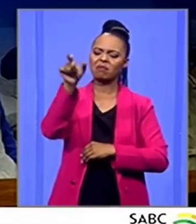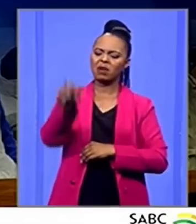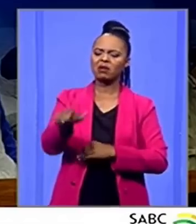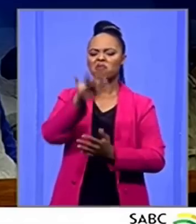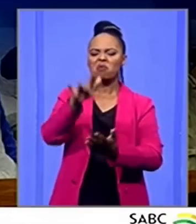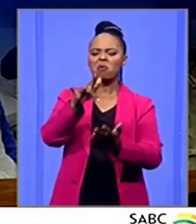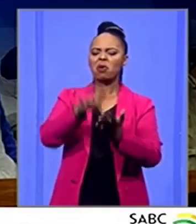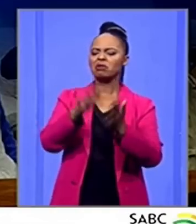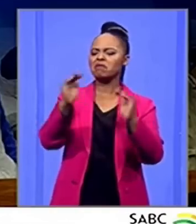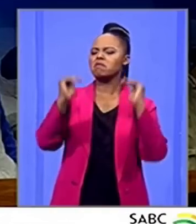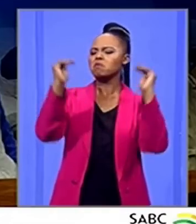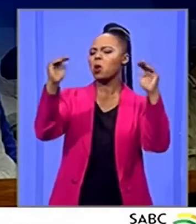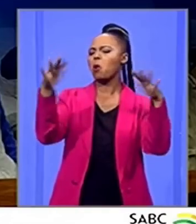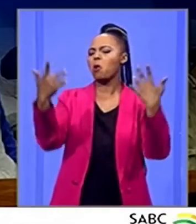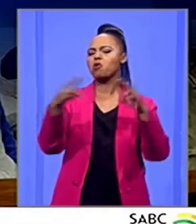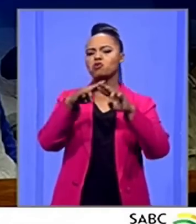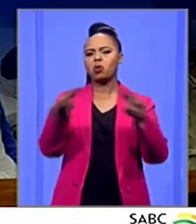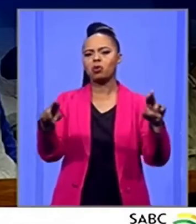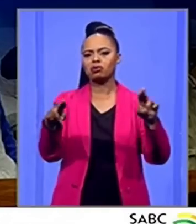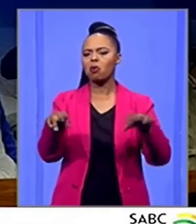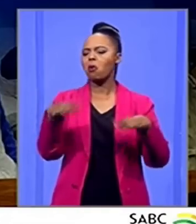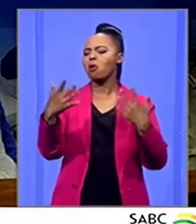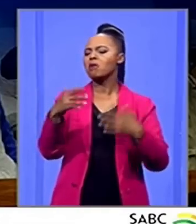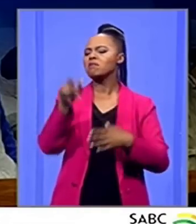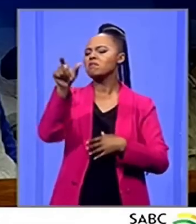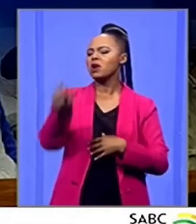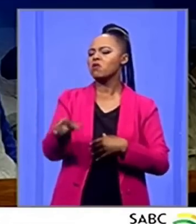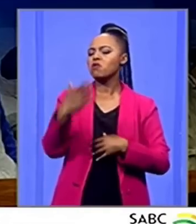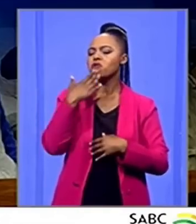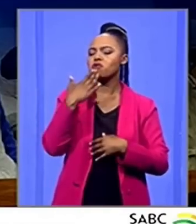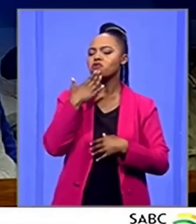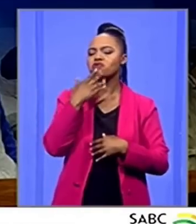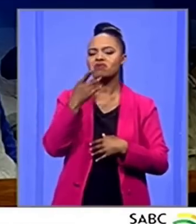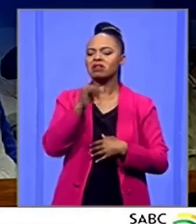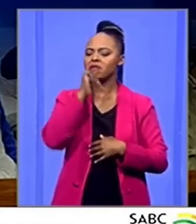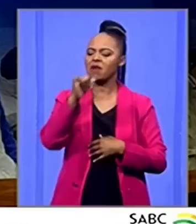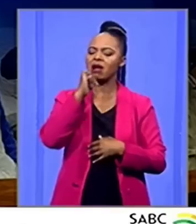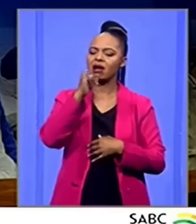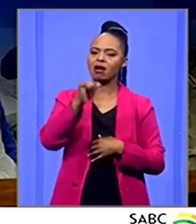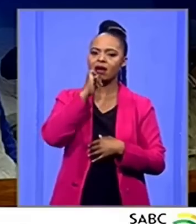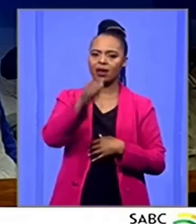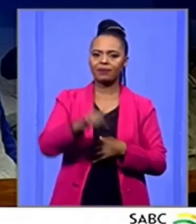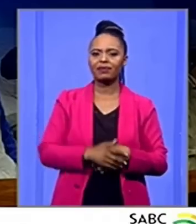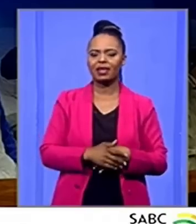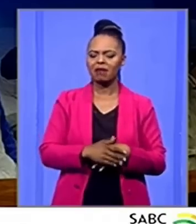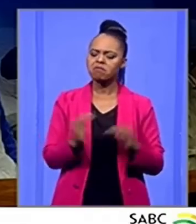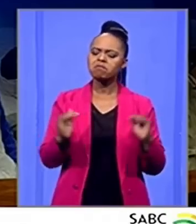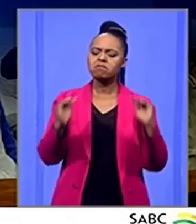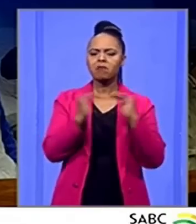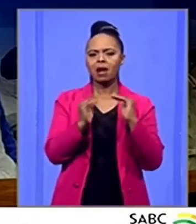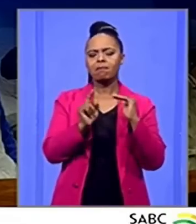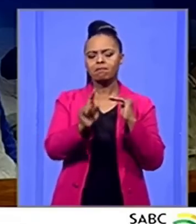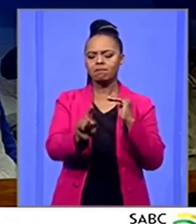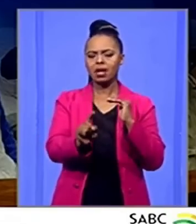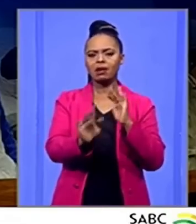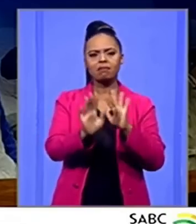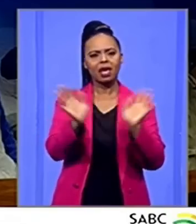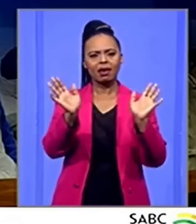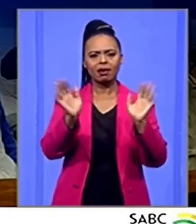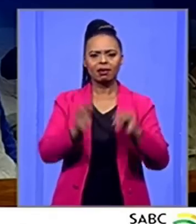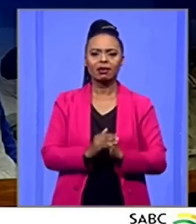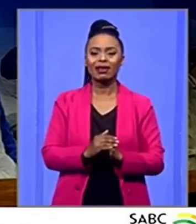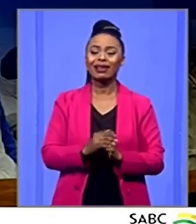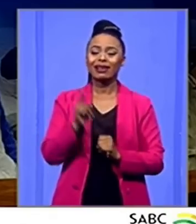maemo a feo ebile ke mang. Gedimo ga mo ke letetše gore toka e phethagale banna ba